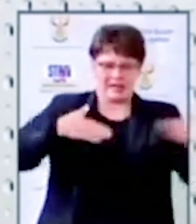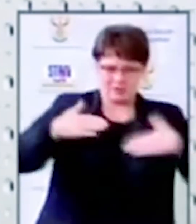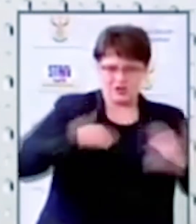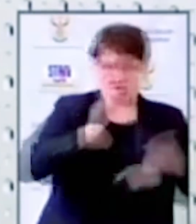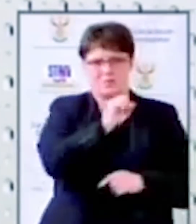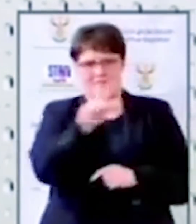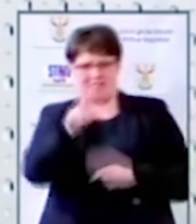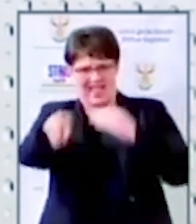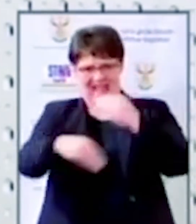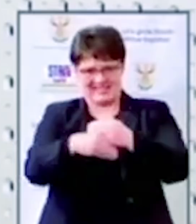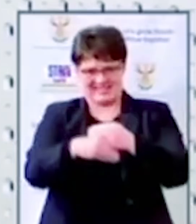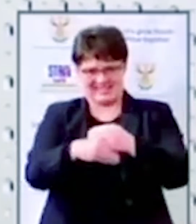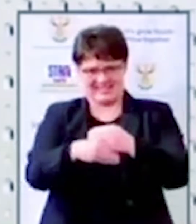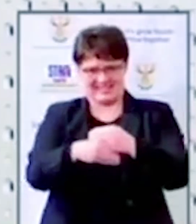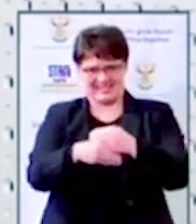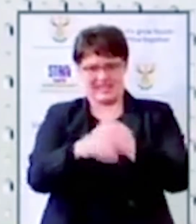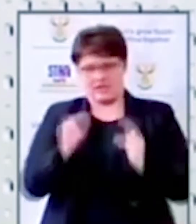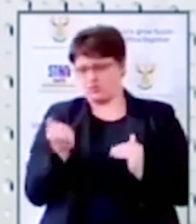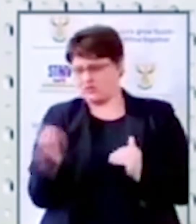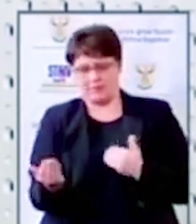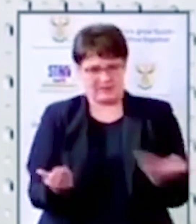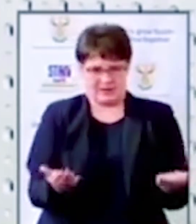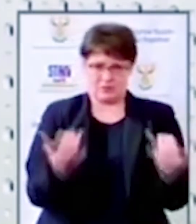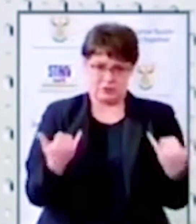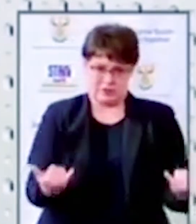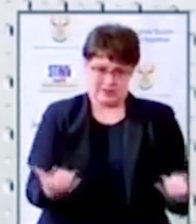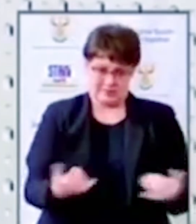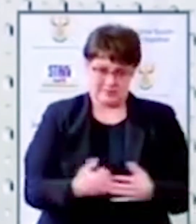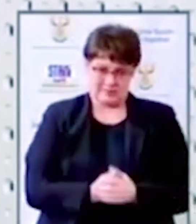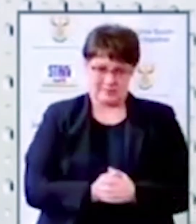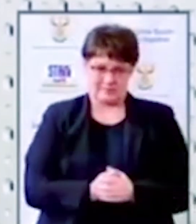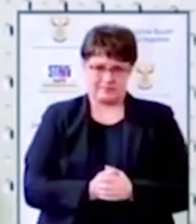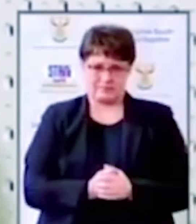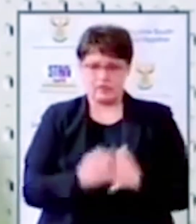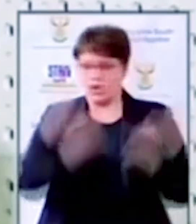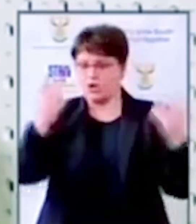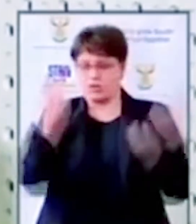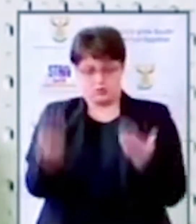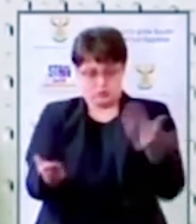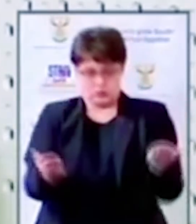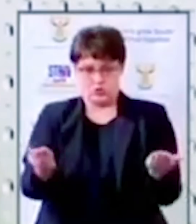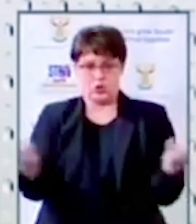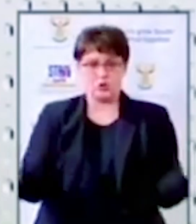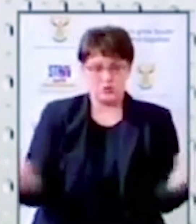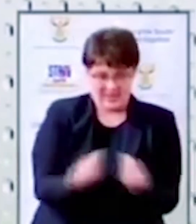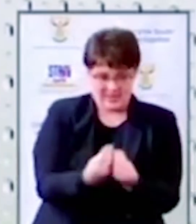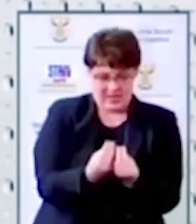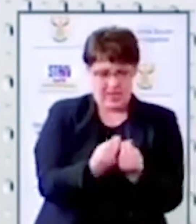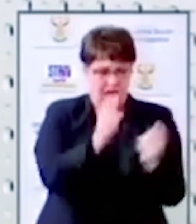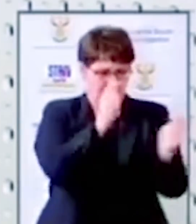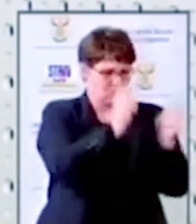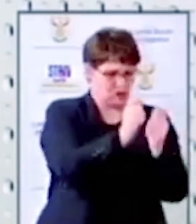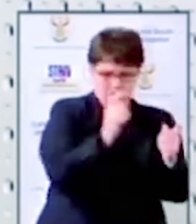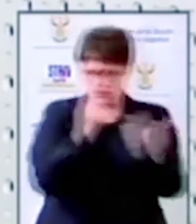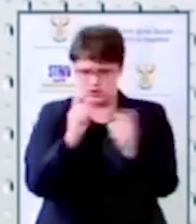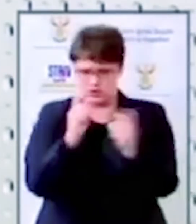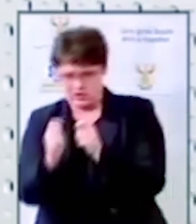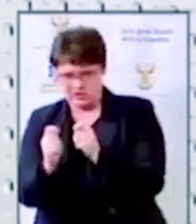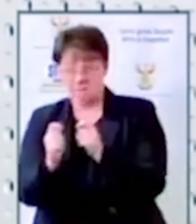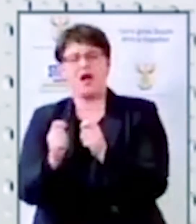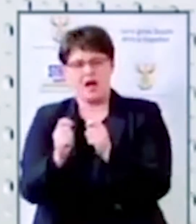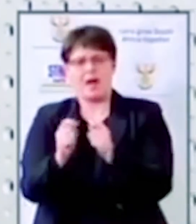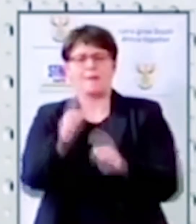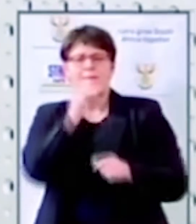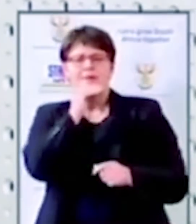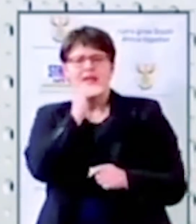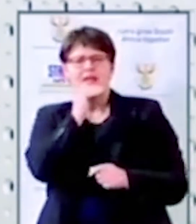Bill that we table today. Taken together, the measures and adjustments we present translate